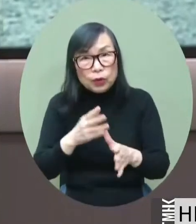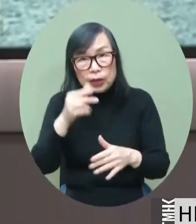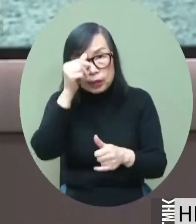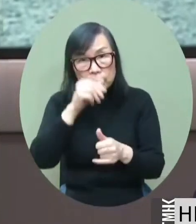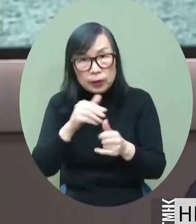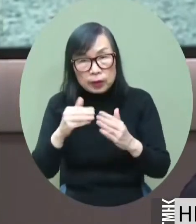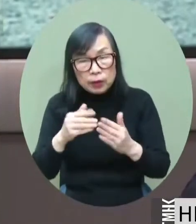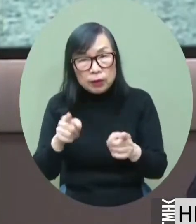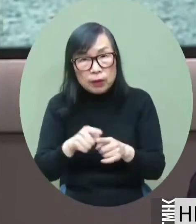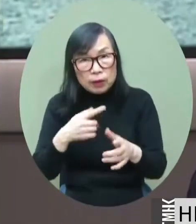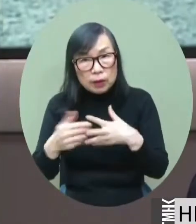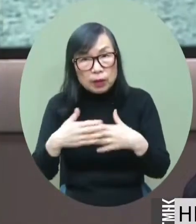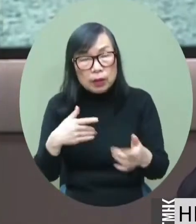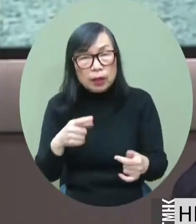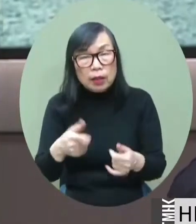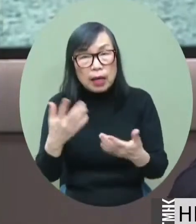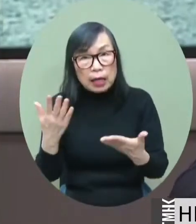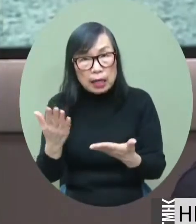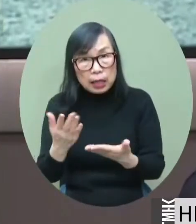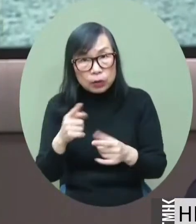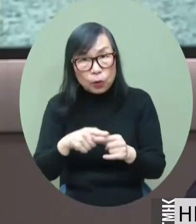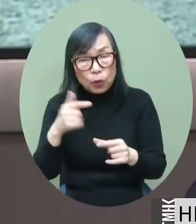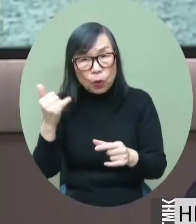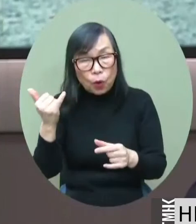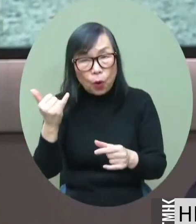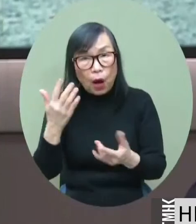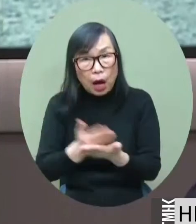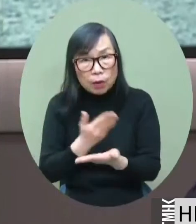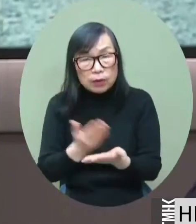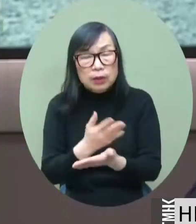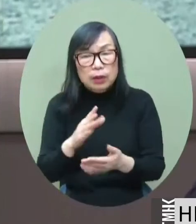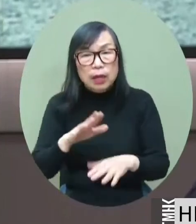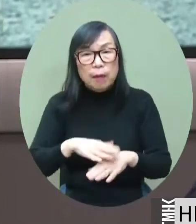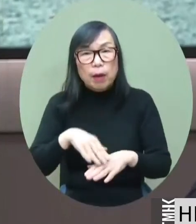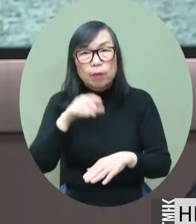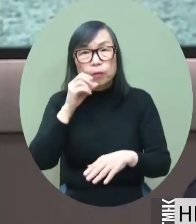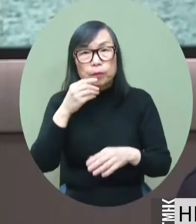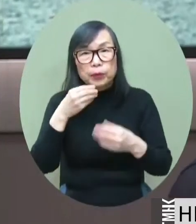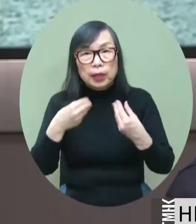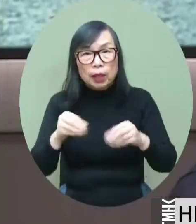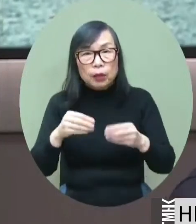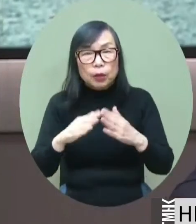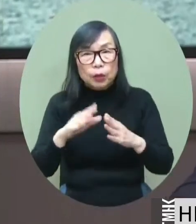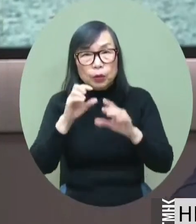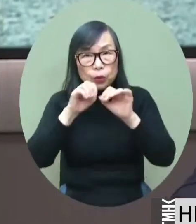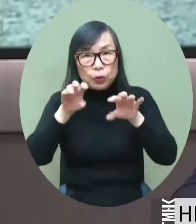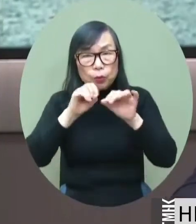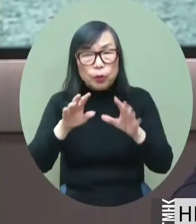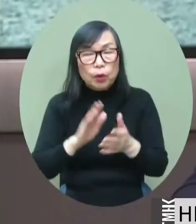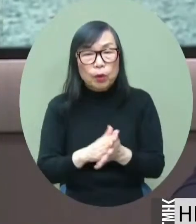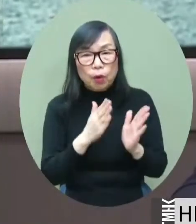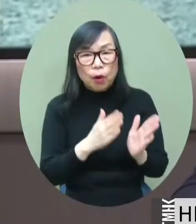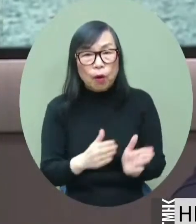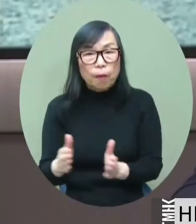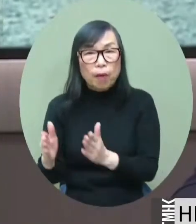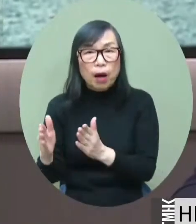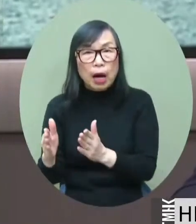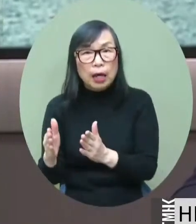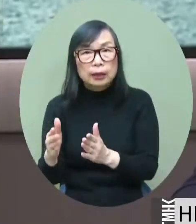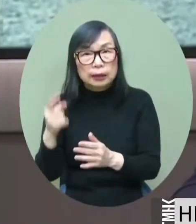cases, and is being managed by the Civil Aid Services and the HA. The ECB has just announced